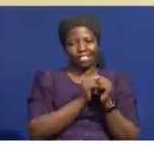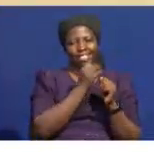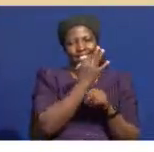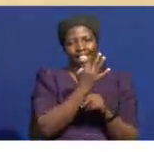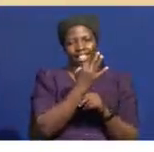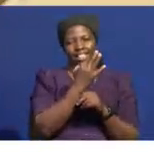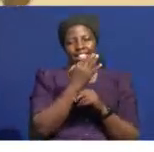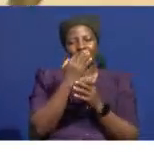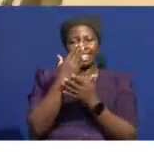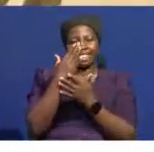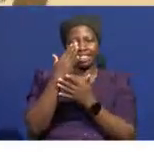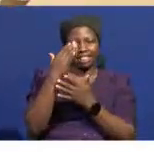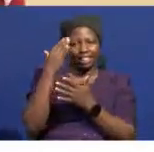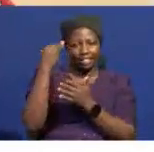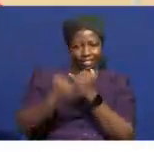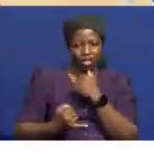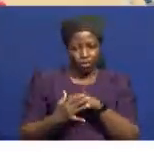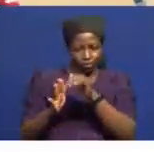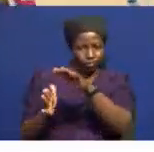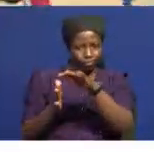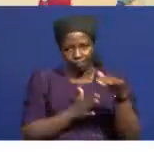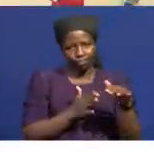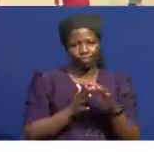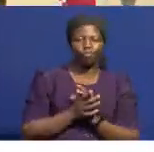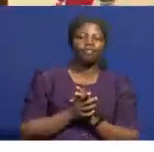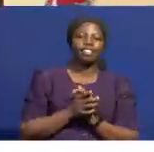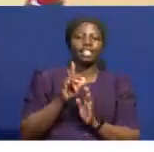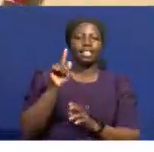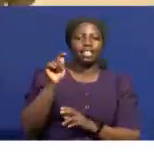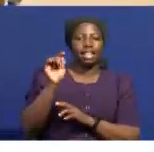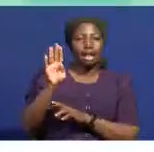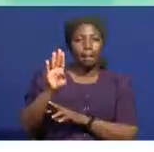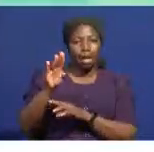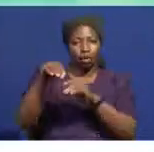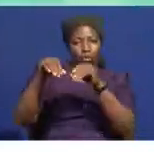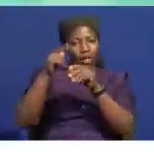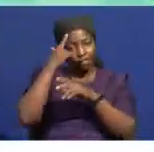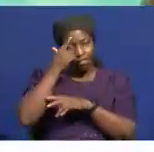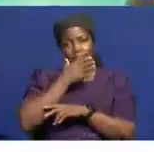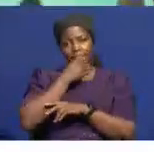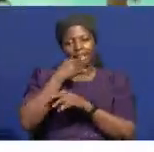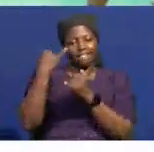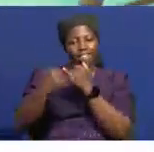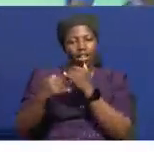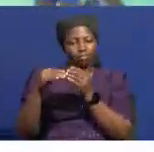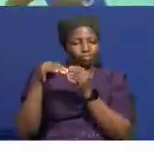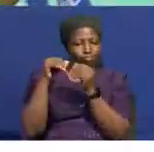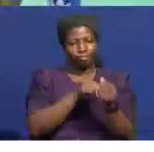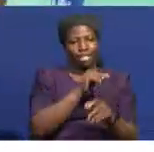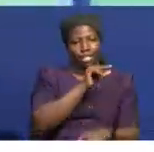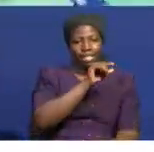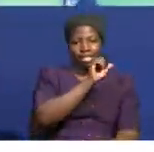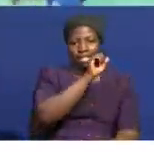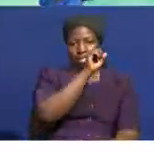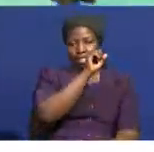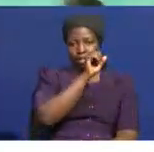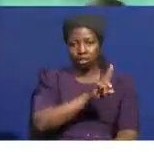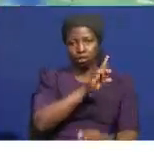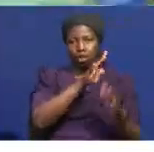in the semifinals. Meanwhile, Trailblazers qualified for the men's final after defeating Powerhouse GSU